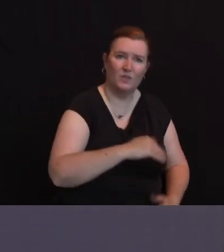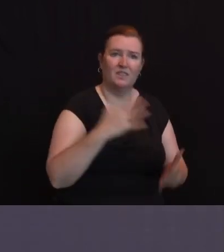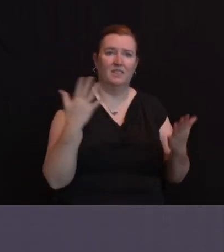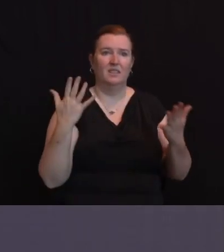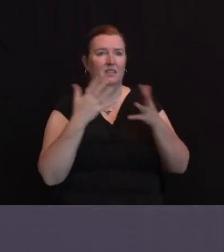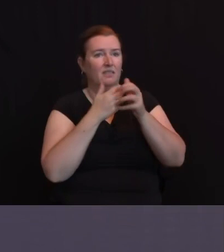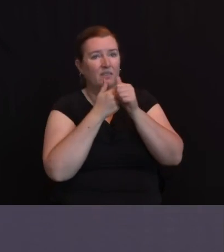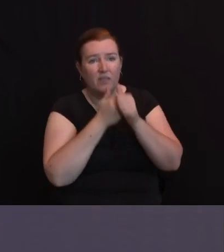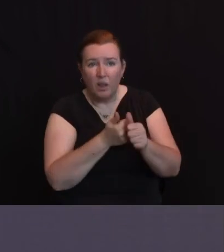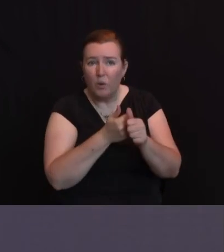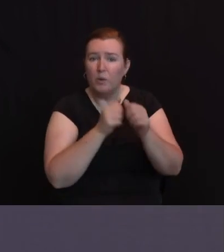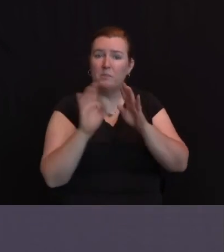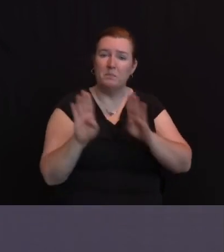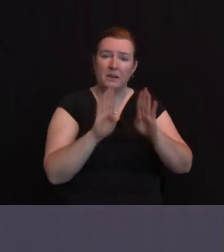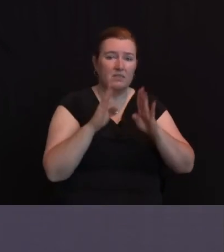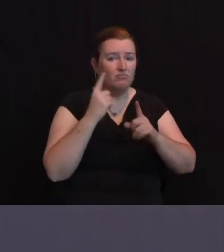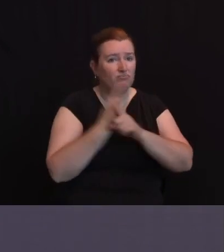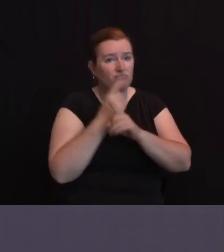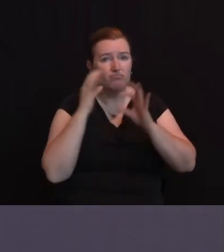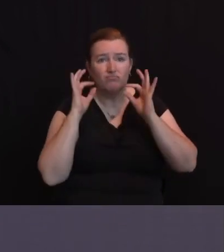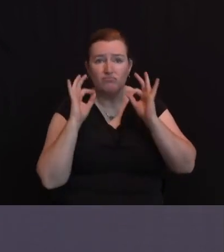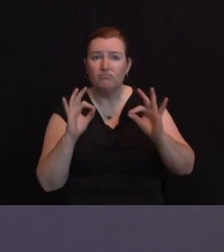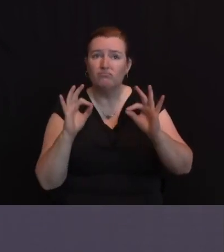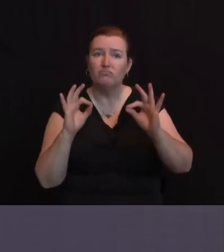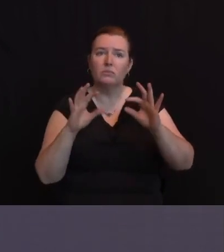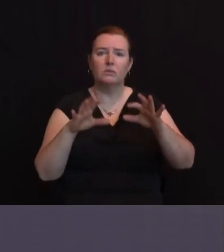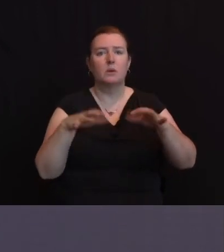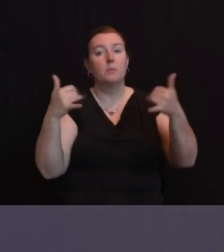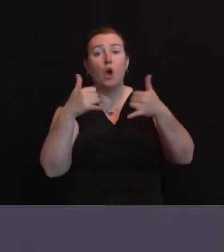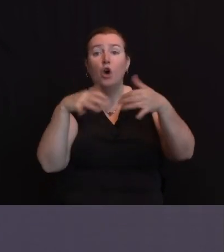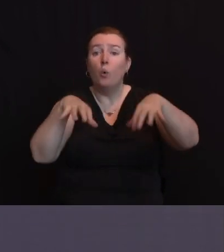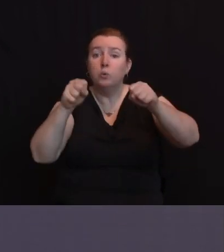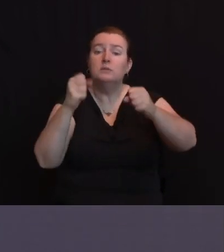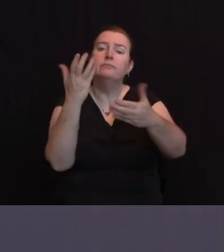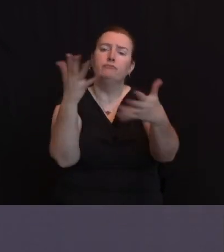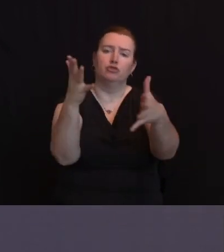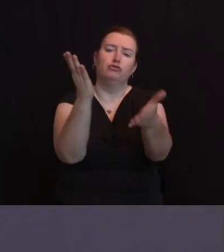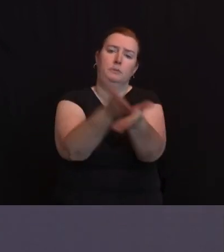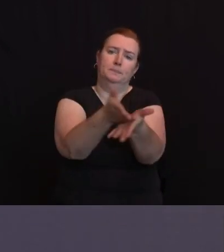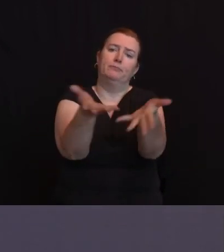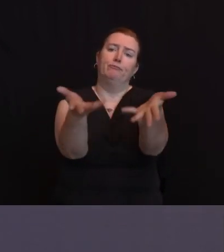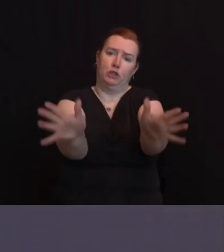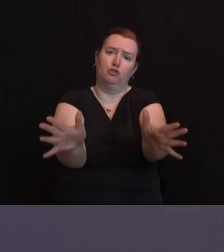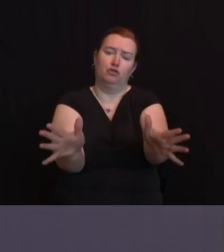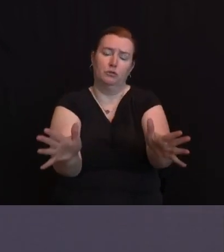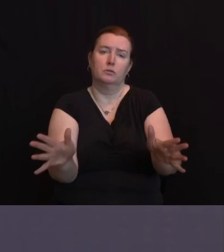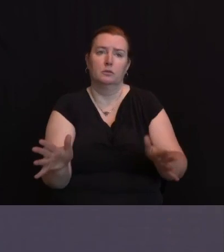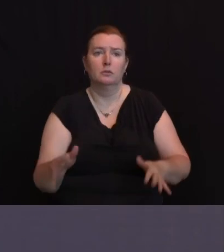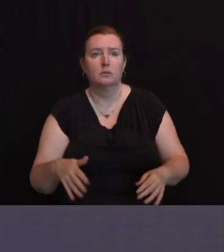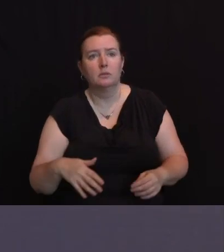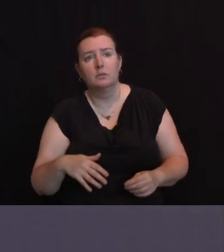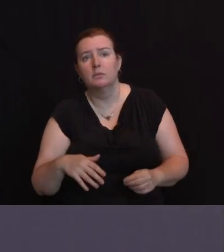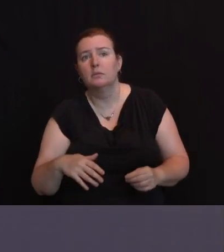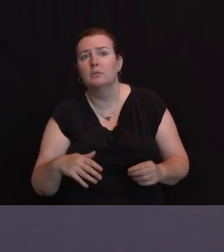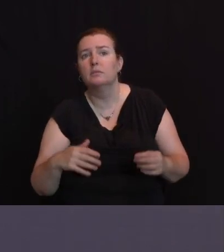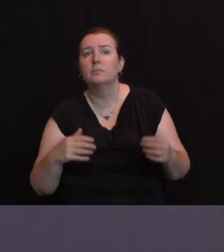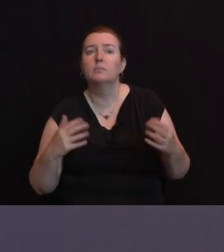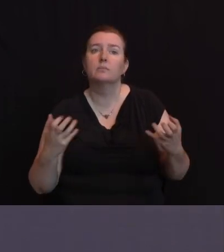parties. So I would like to say that the actions are the same, but they're